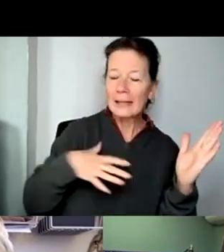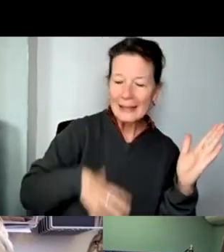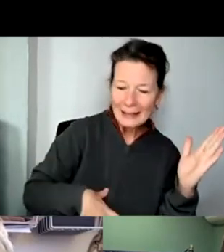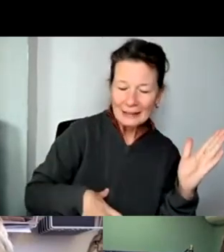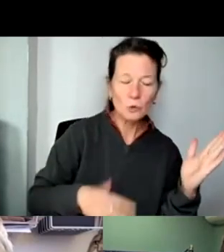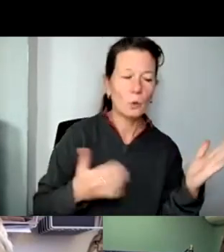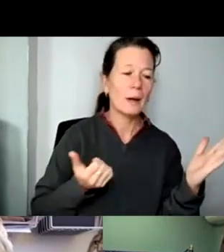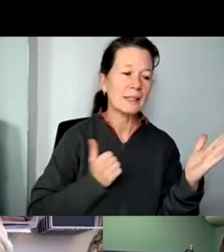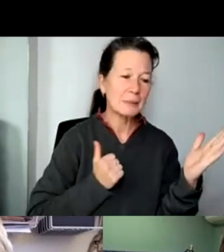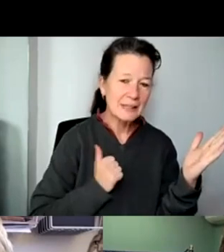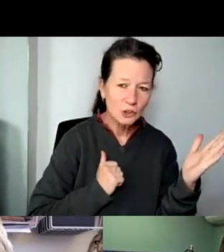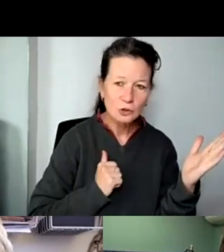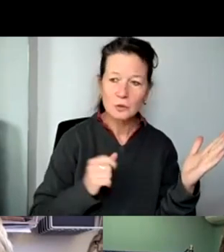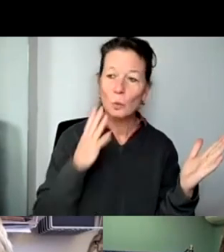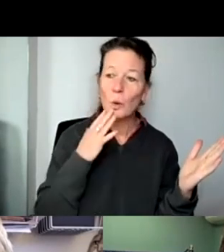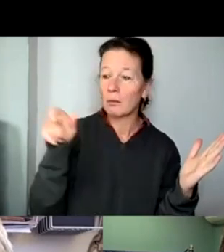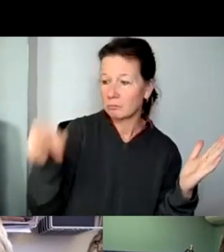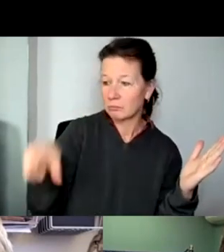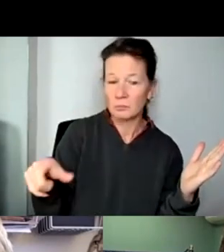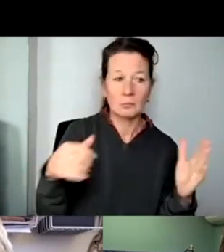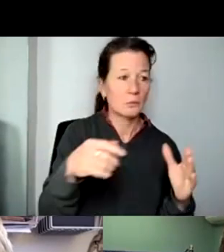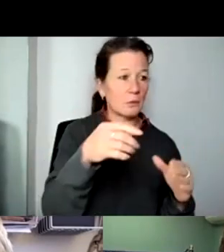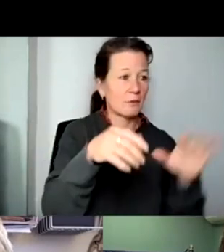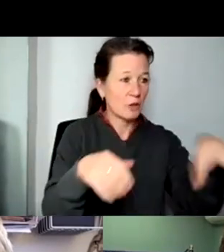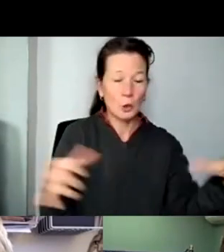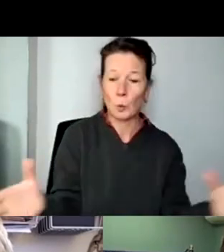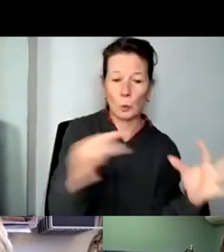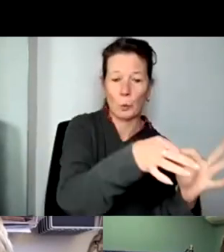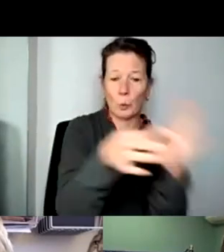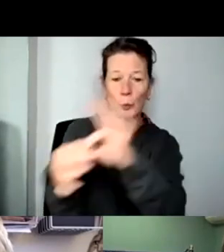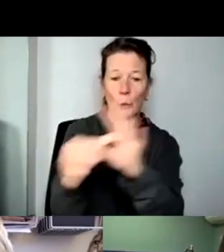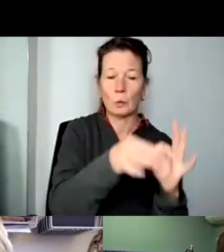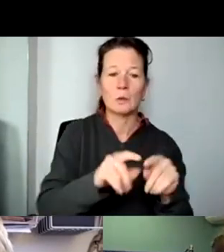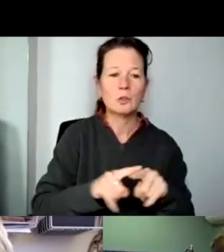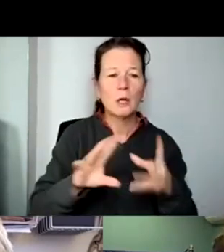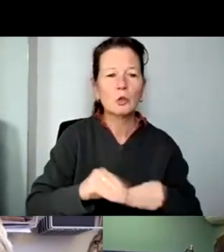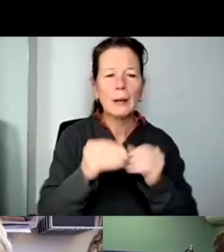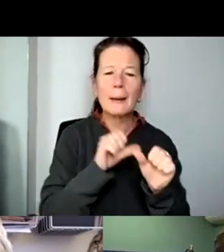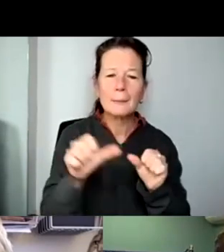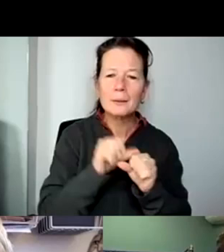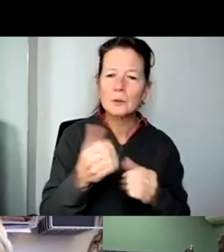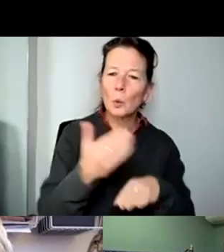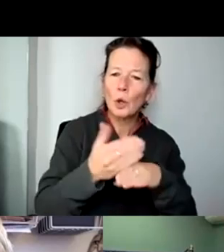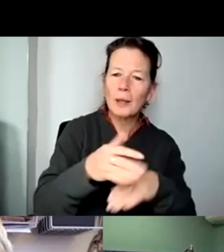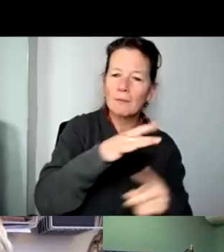parties or more working together, makes it a better working environment, a better working relationship.